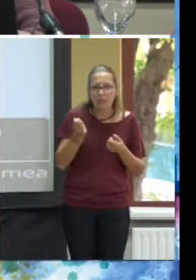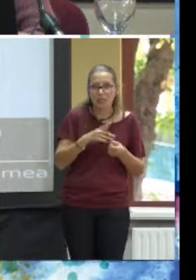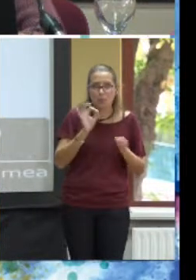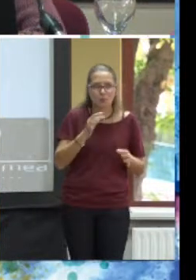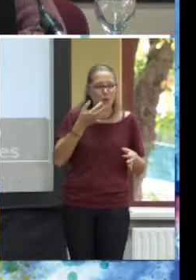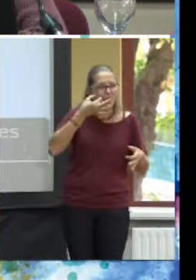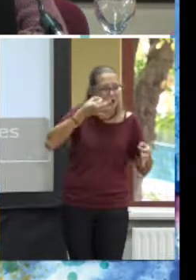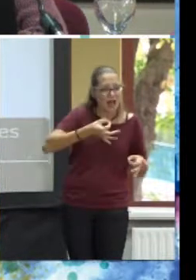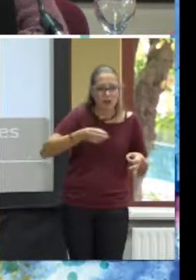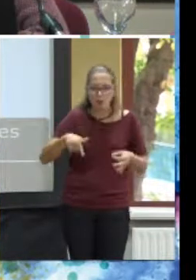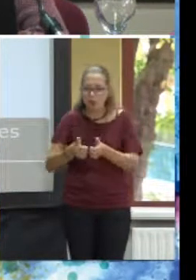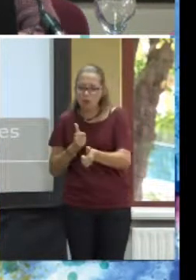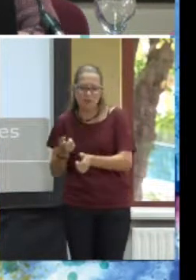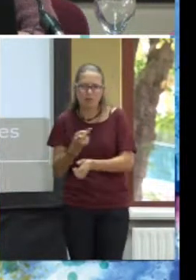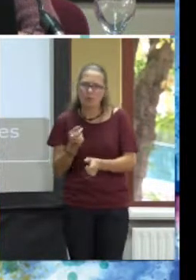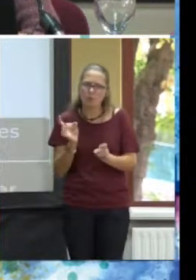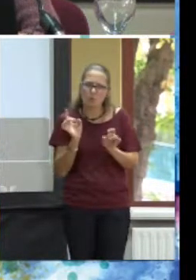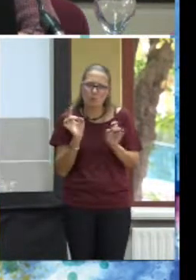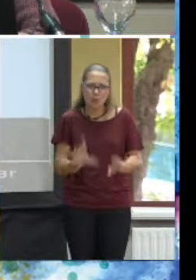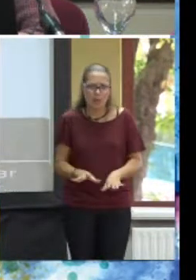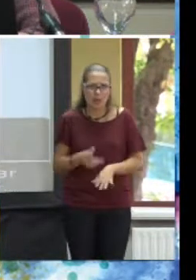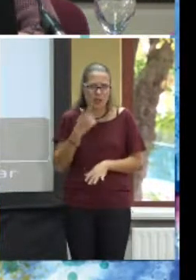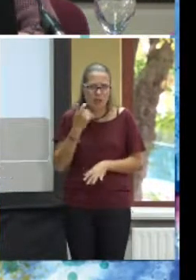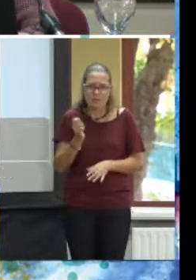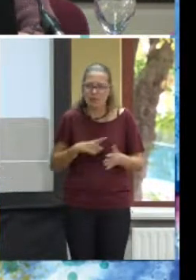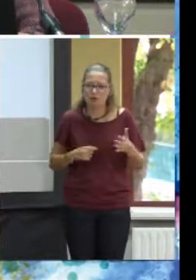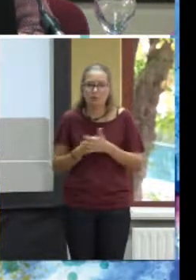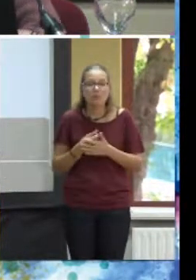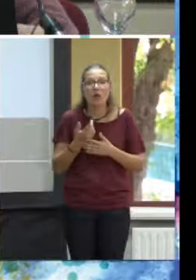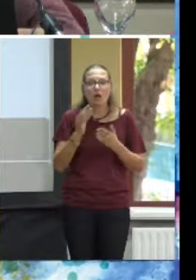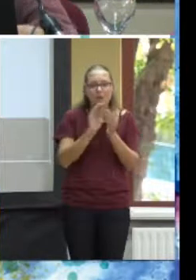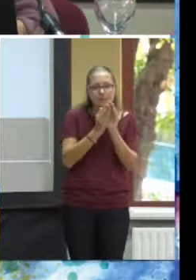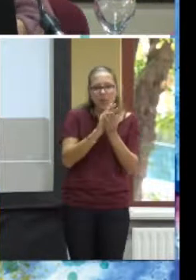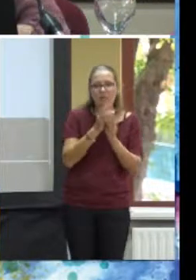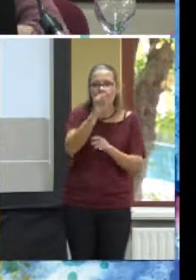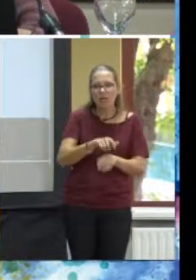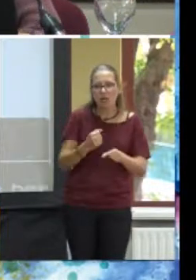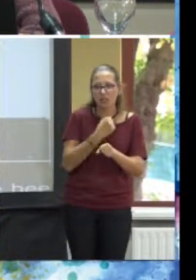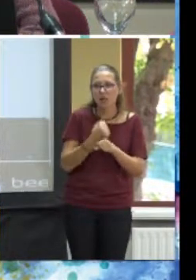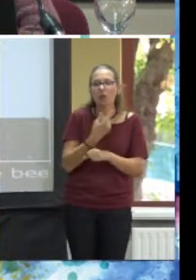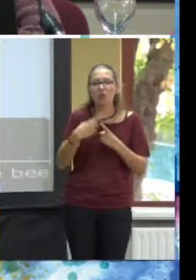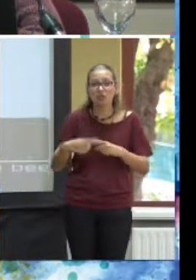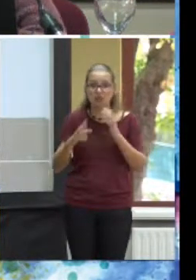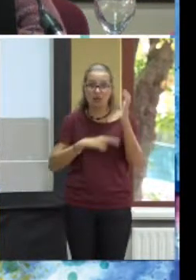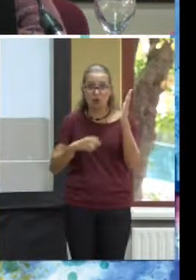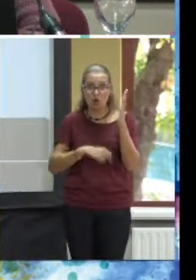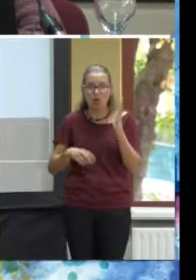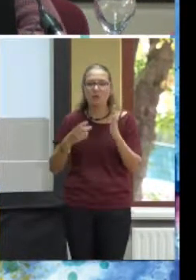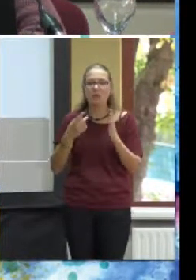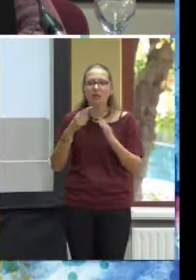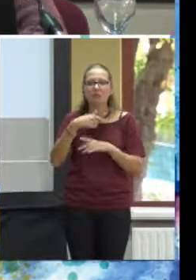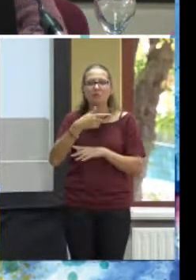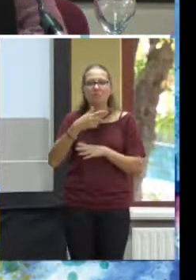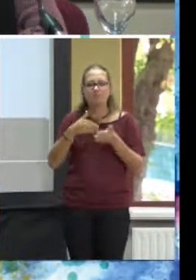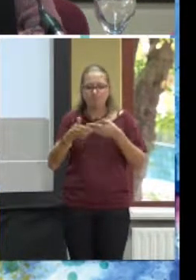the ceramics have been done by a pottery company. The objects, stone objects of archaeology, have been done